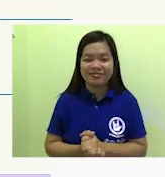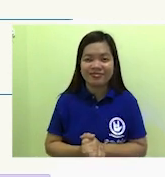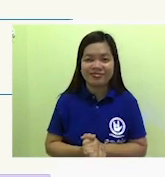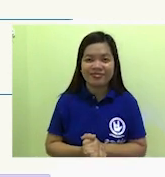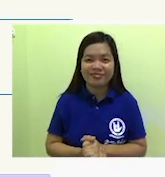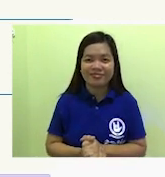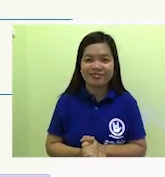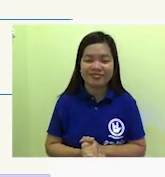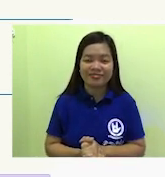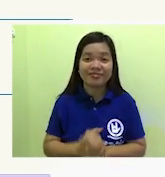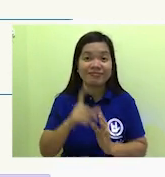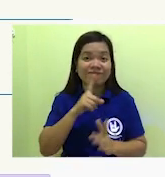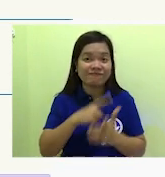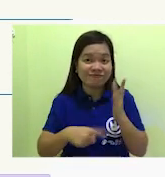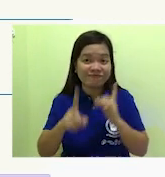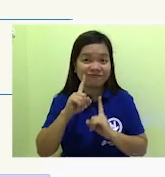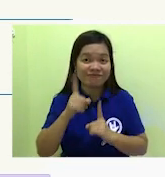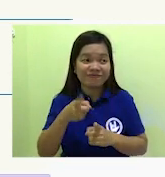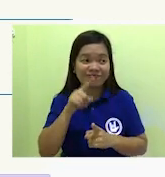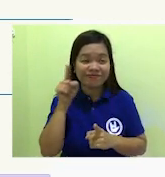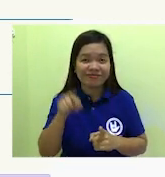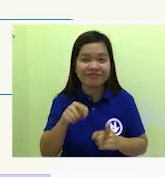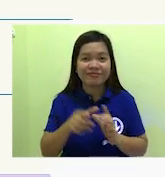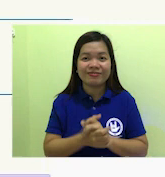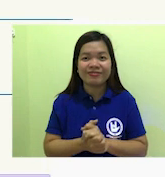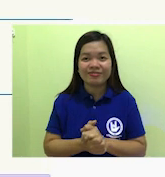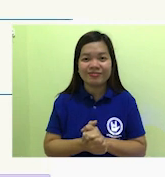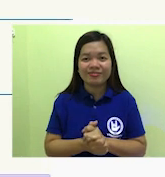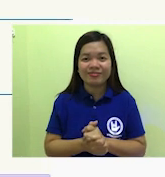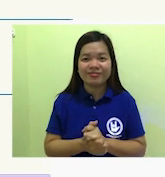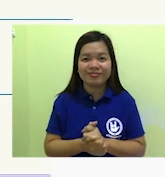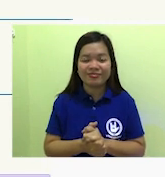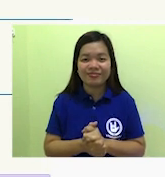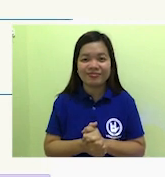bx plus c. What is the answer?